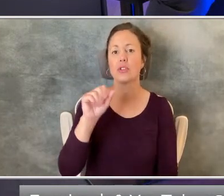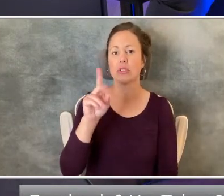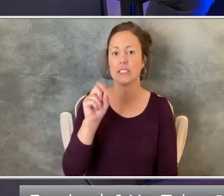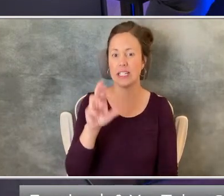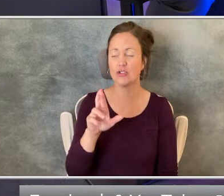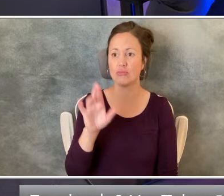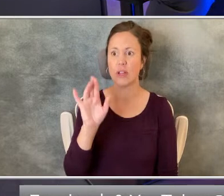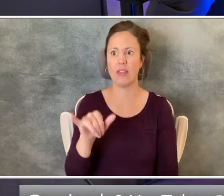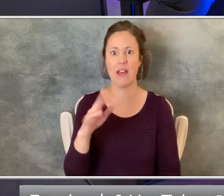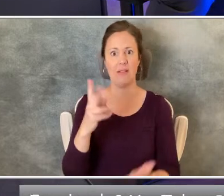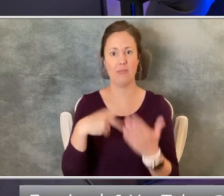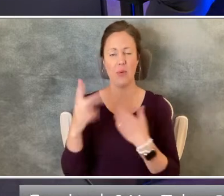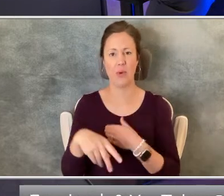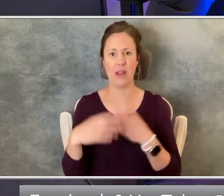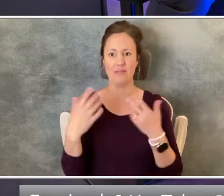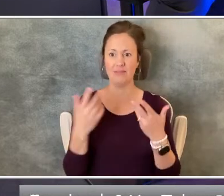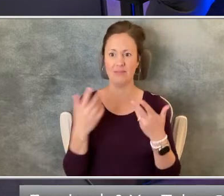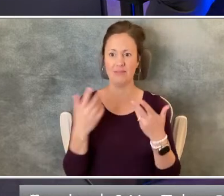offers